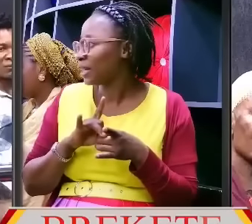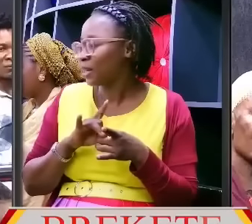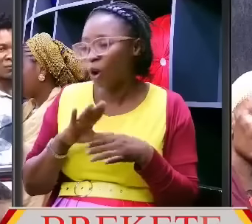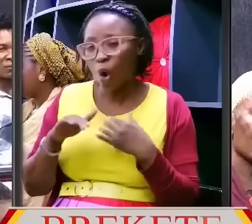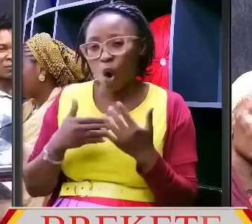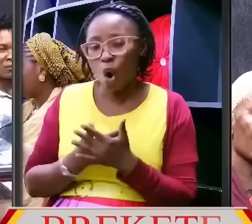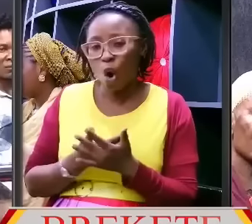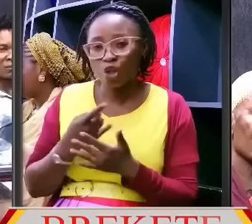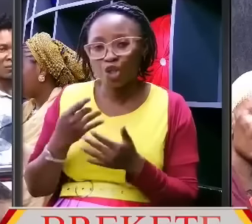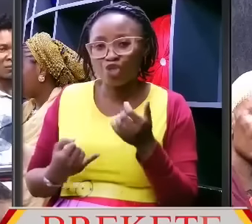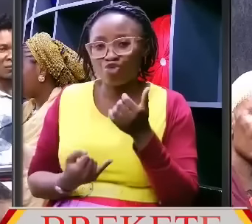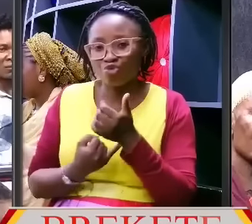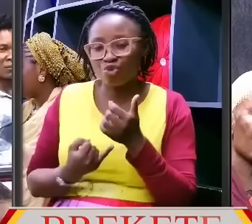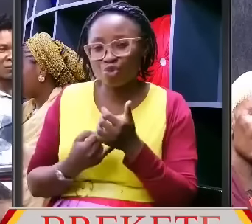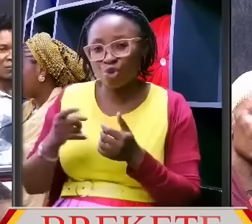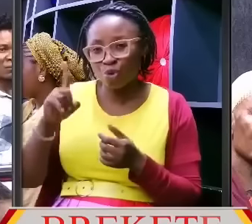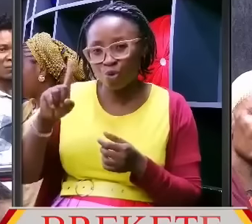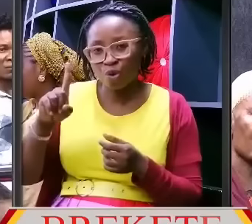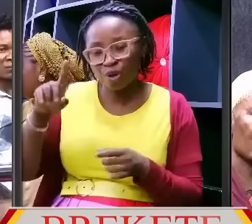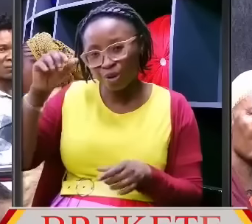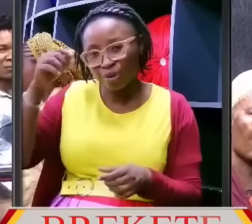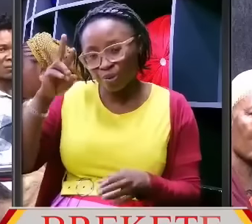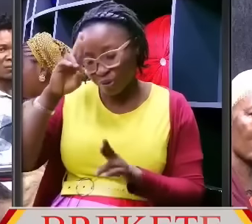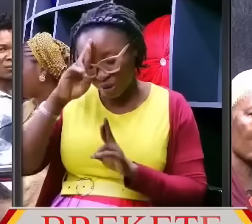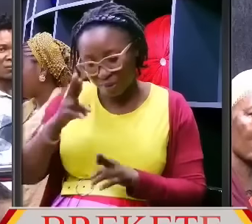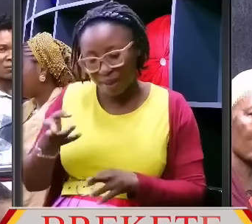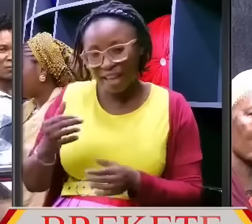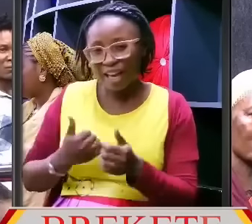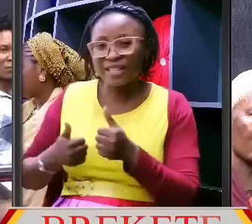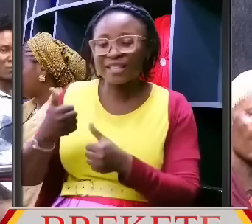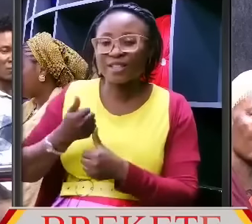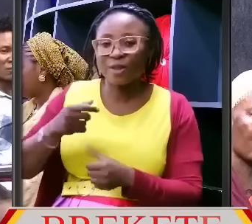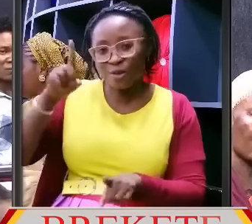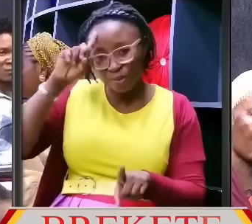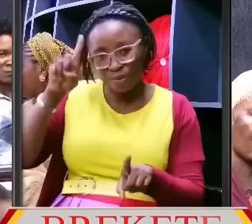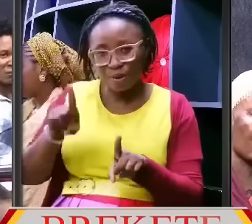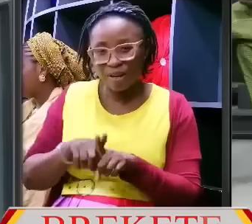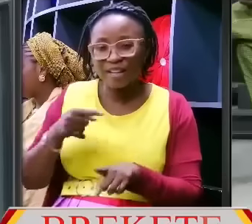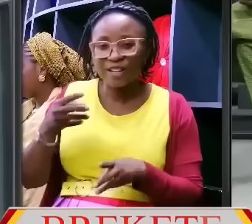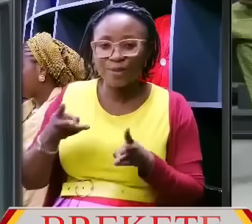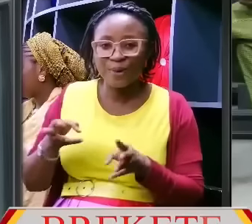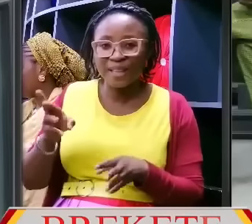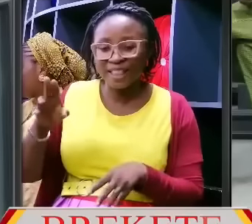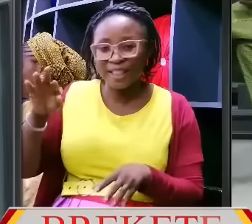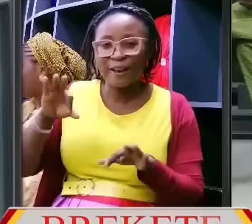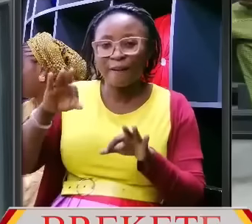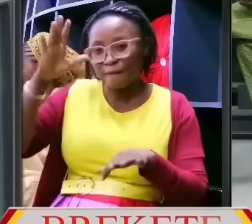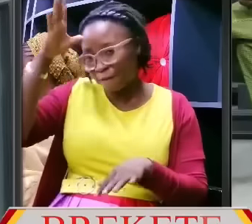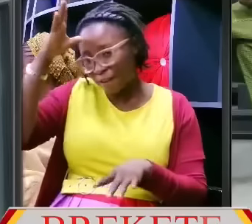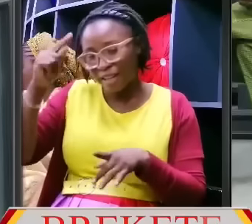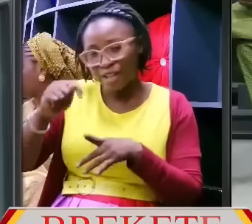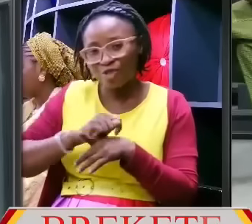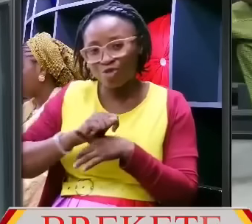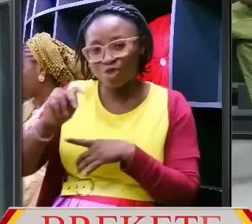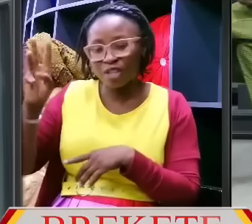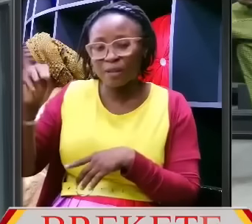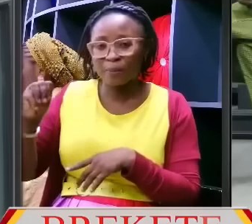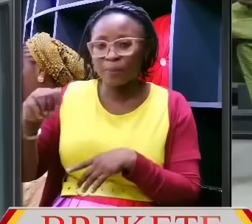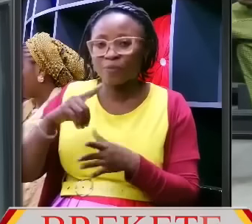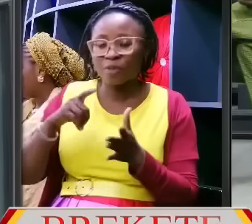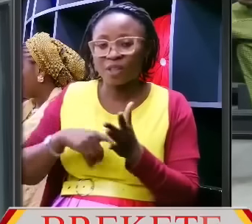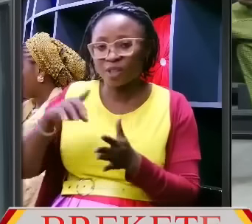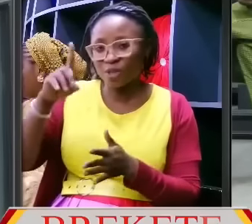All of these junior ones, then they respect their senior brother. Now the way their father trained them be that. Yes, this